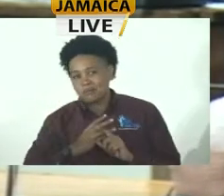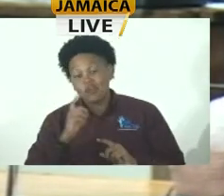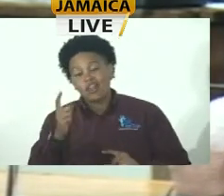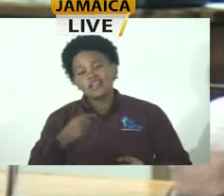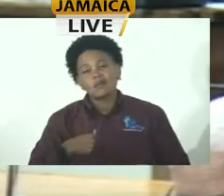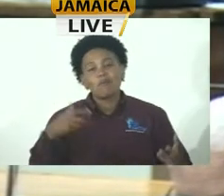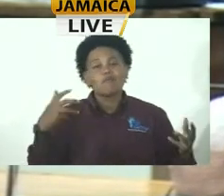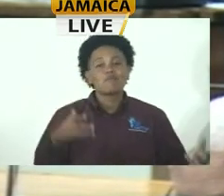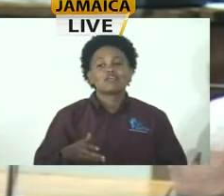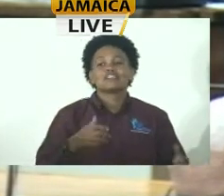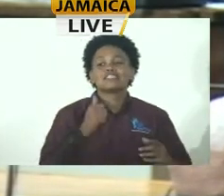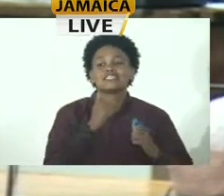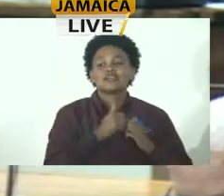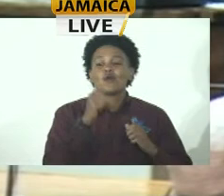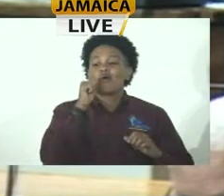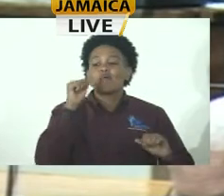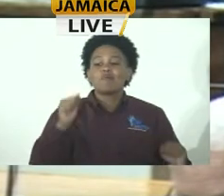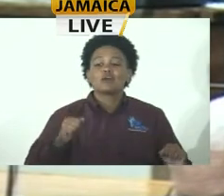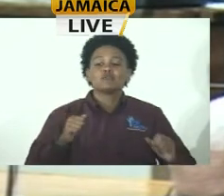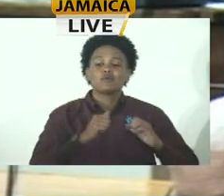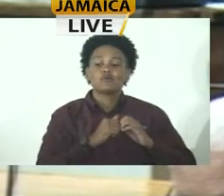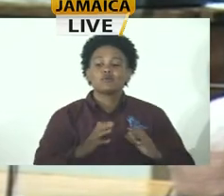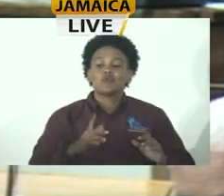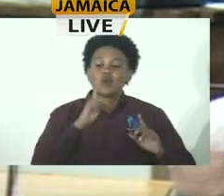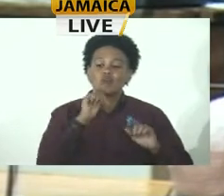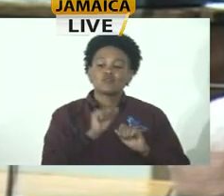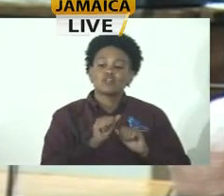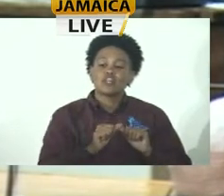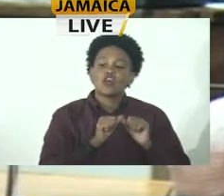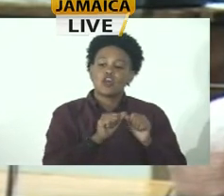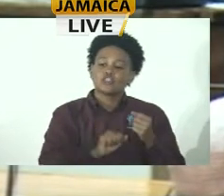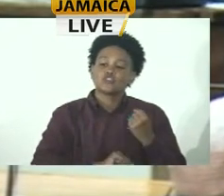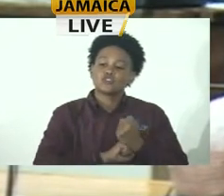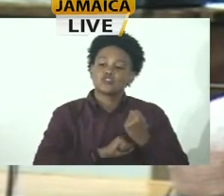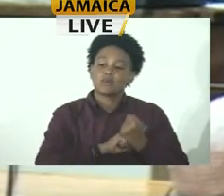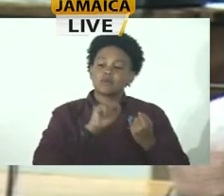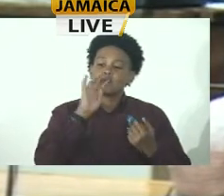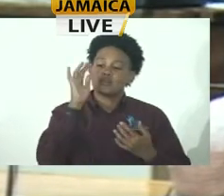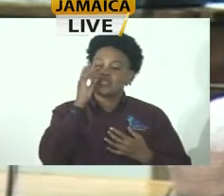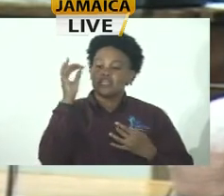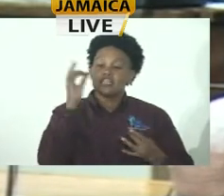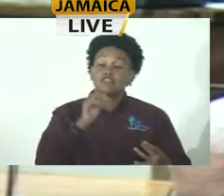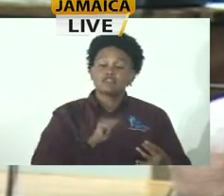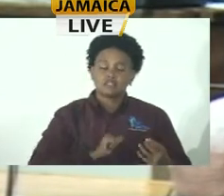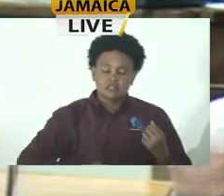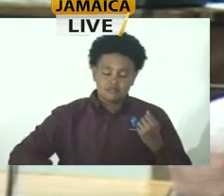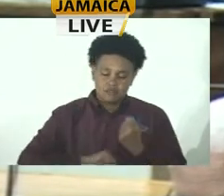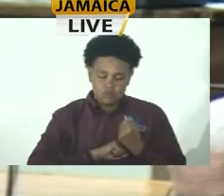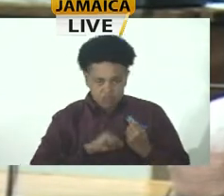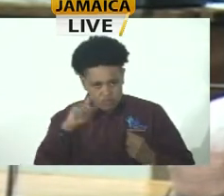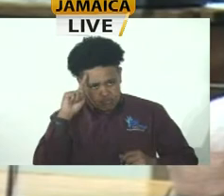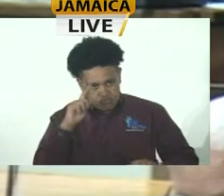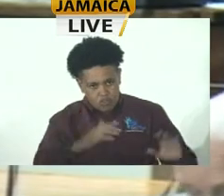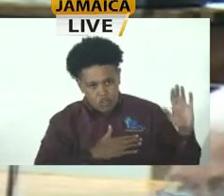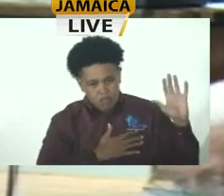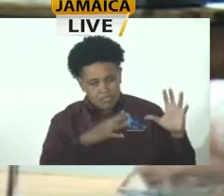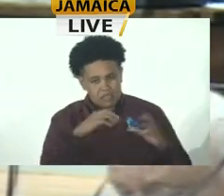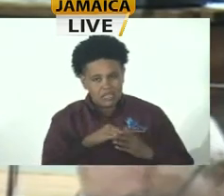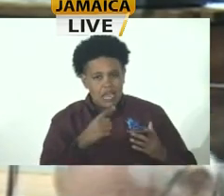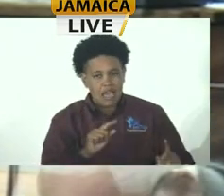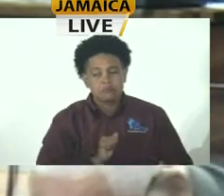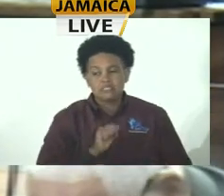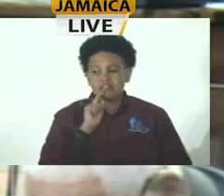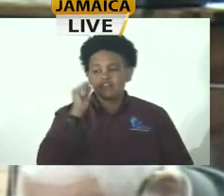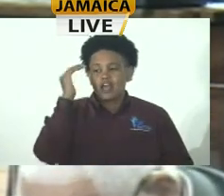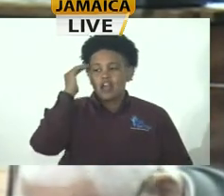possible without their continued support to their interests i remain wholeheartedly committed i acknowledge the